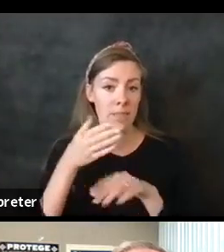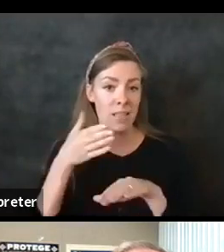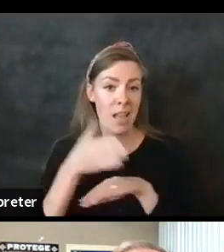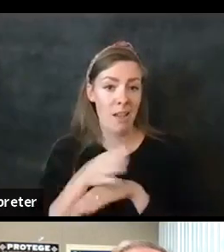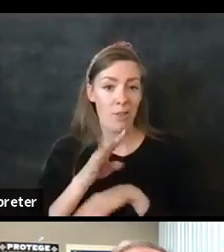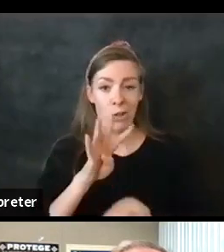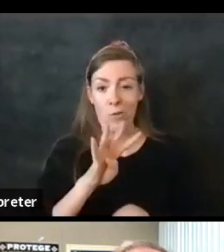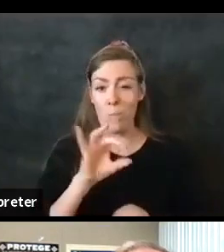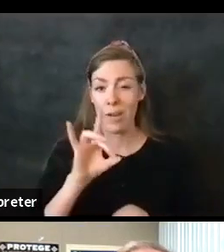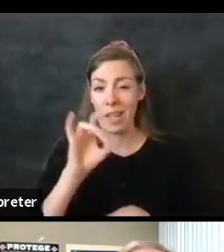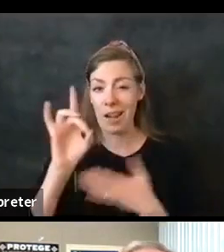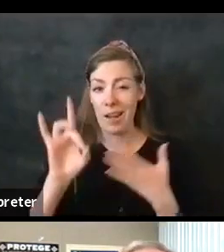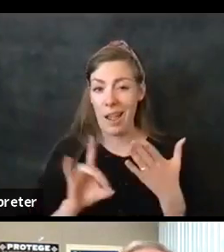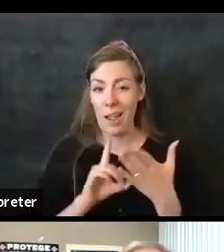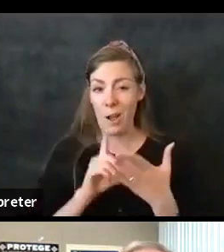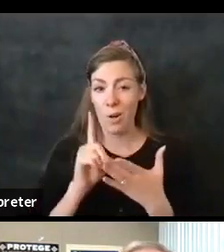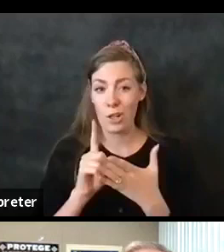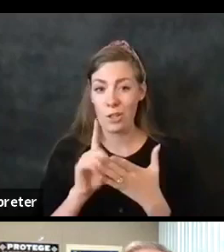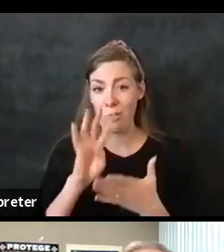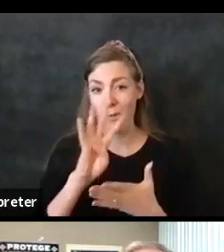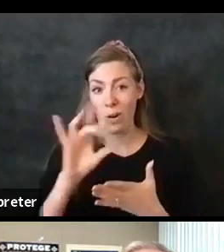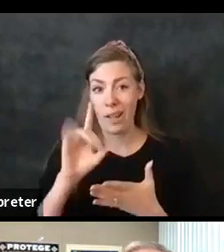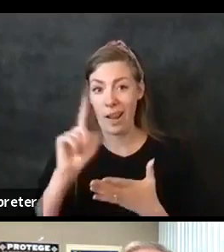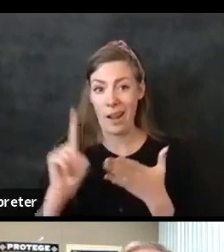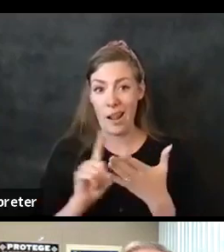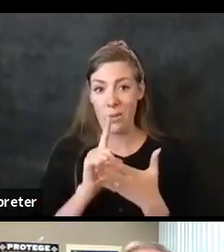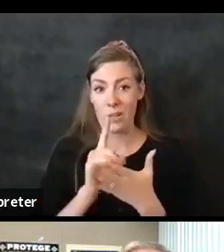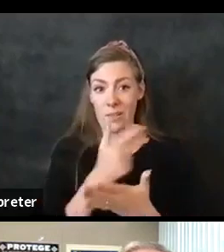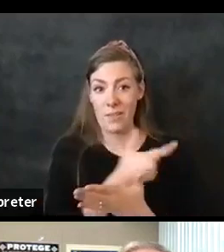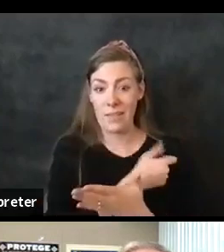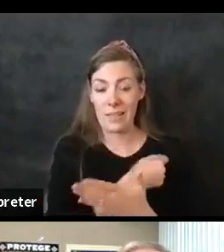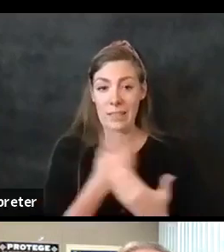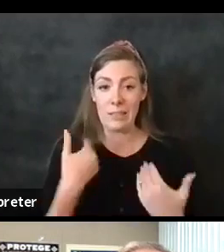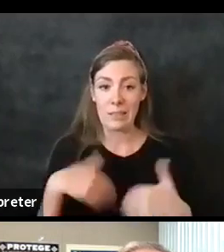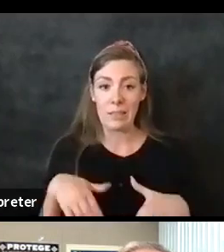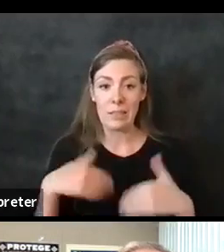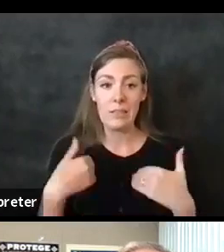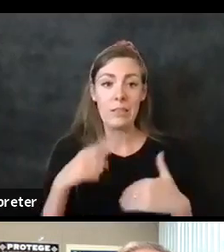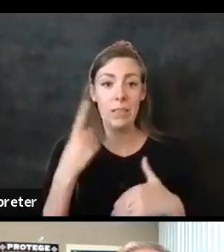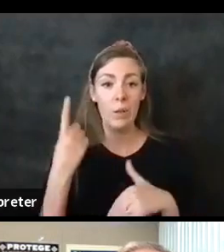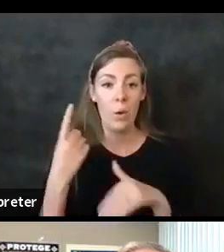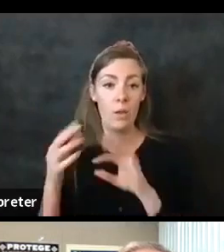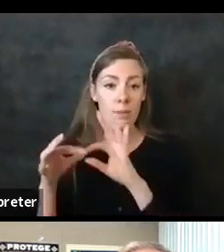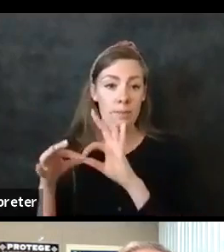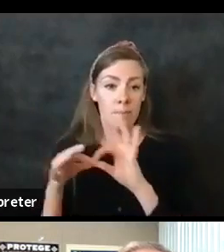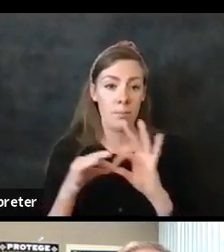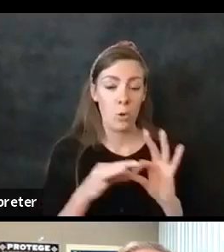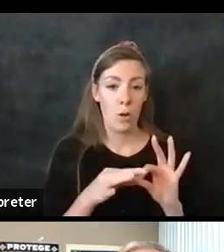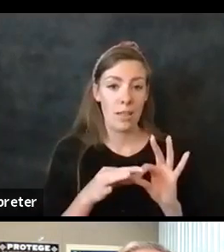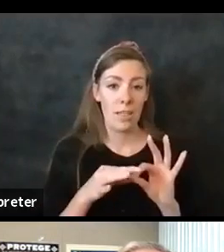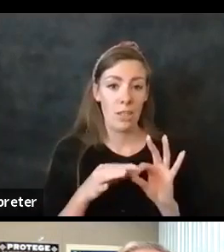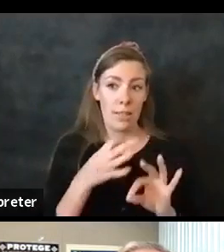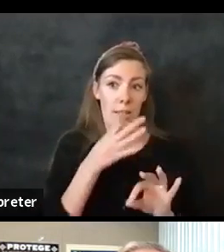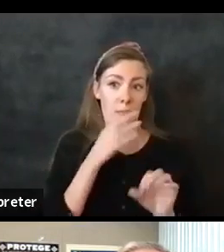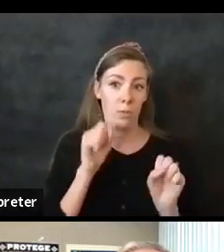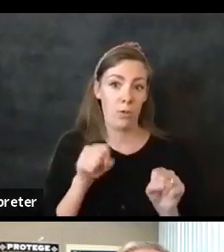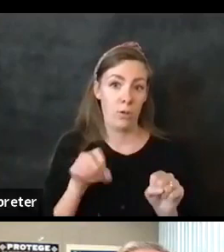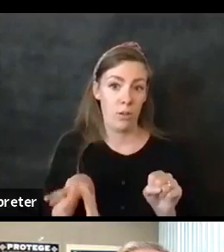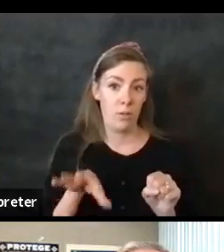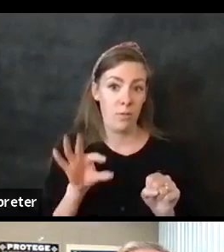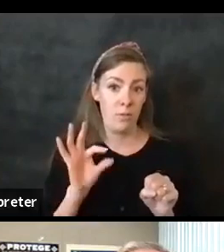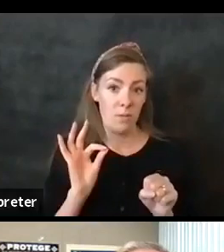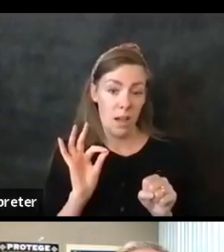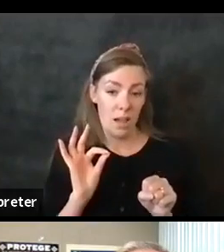vaccination itself, but the only correlation between the vaccination that these experts found, the only correlation between